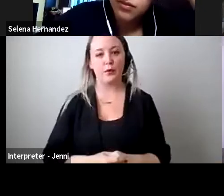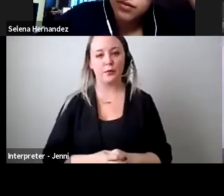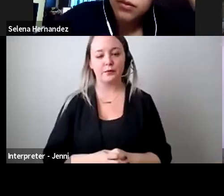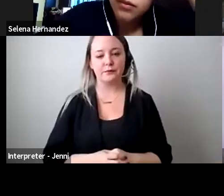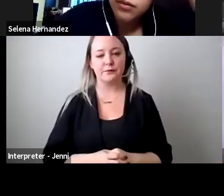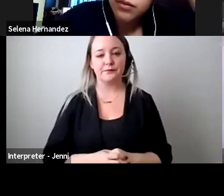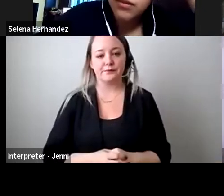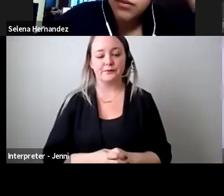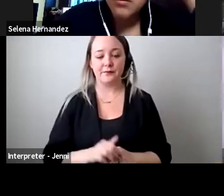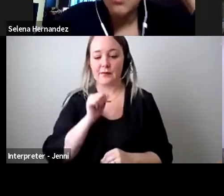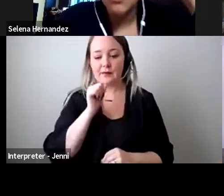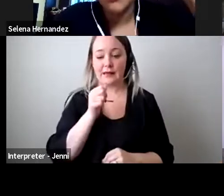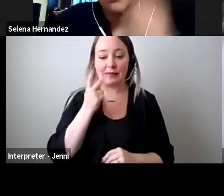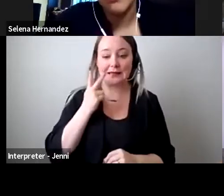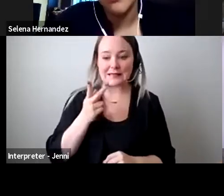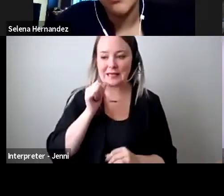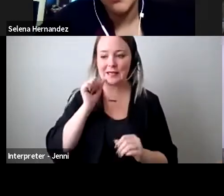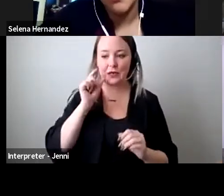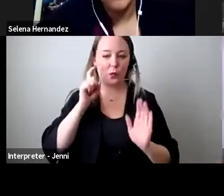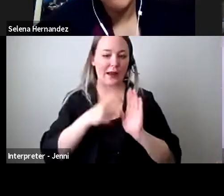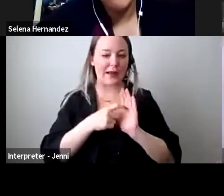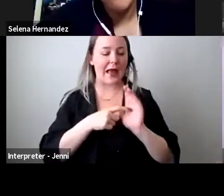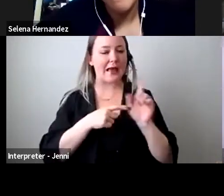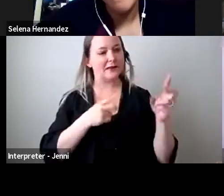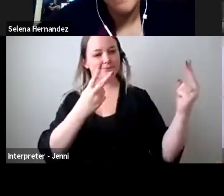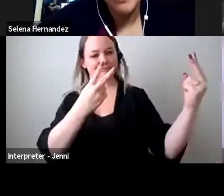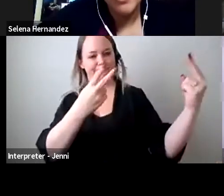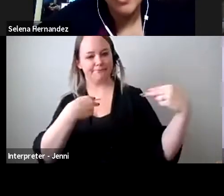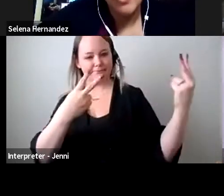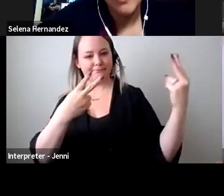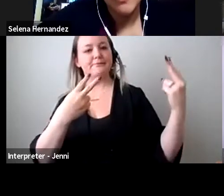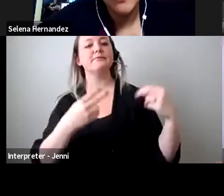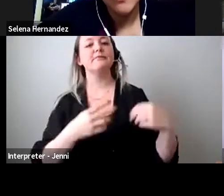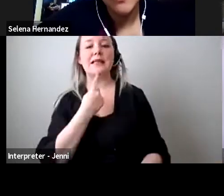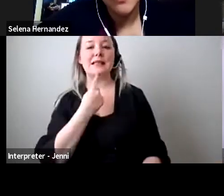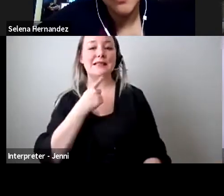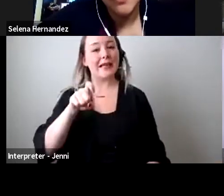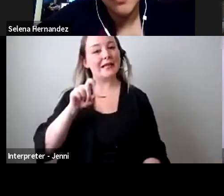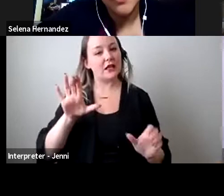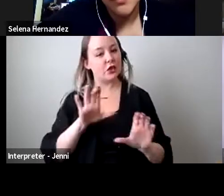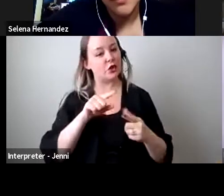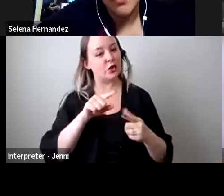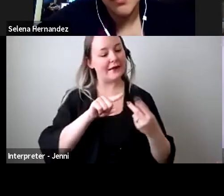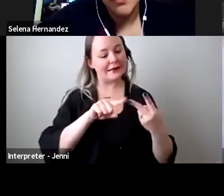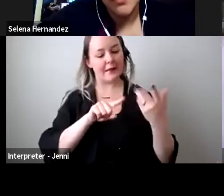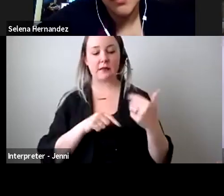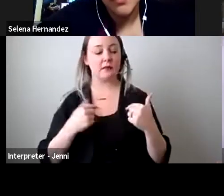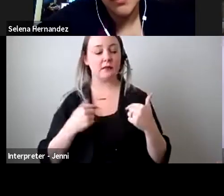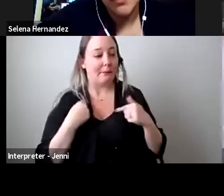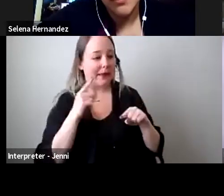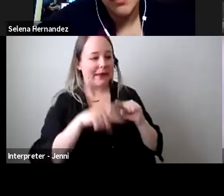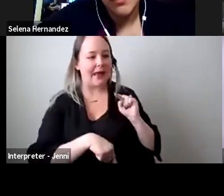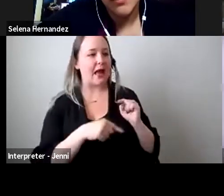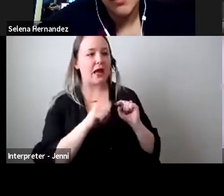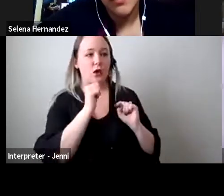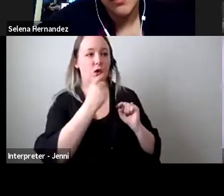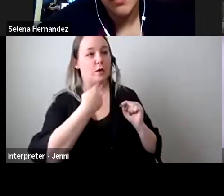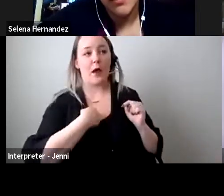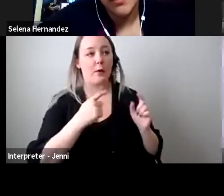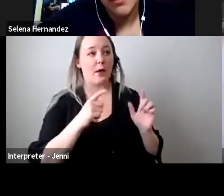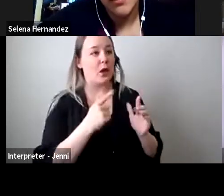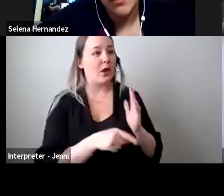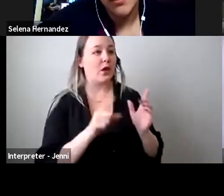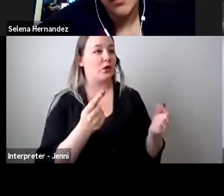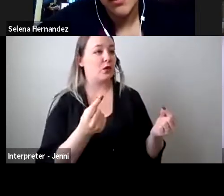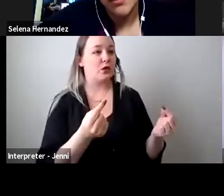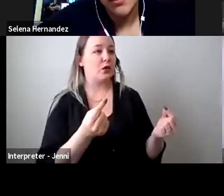didn't see it. They didn't recognize it. They just judged me and just kept telling me I should do this. I need to do this. I can't do that. Don't tell me what to do. Help